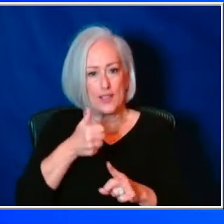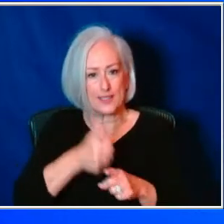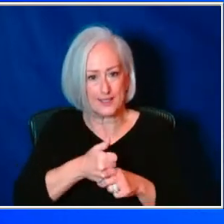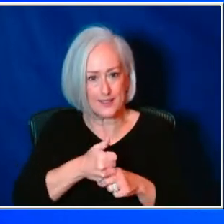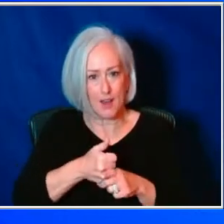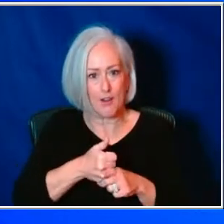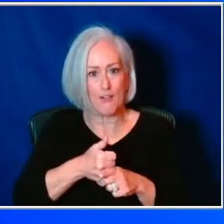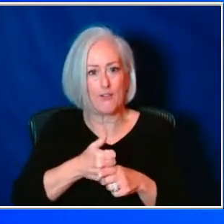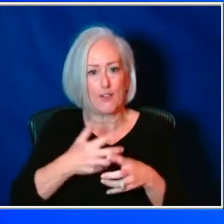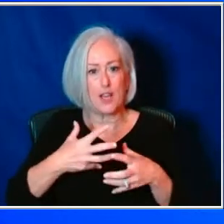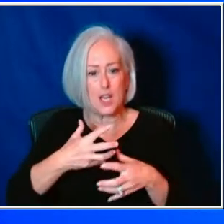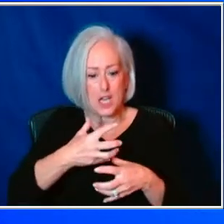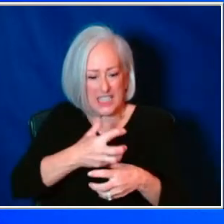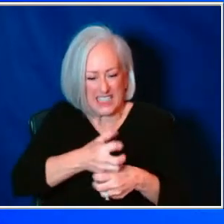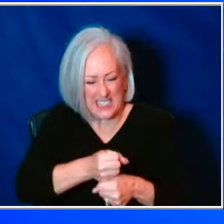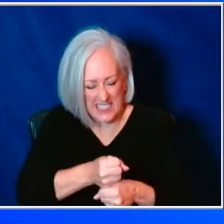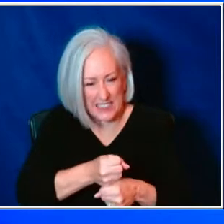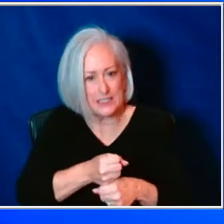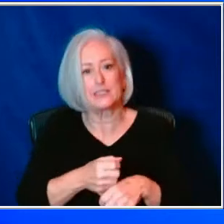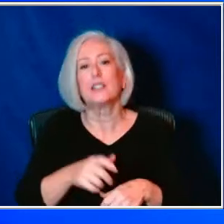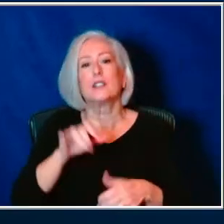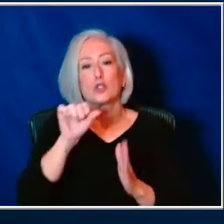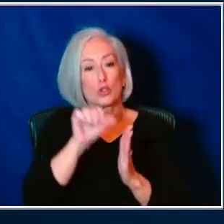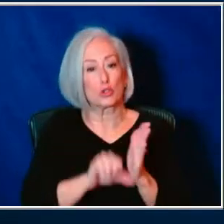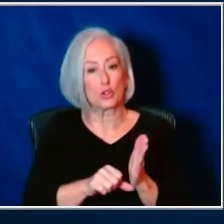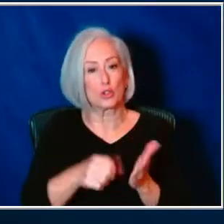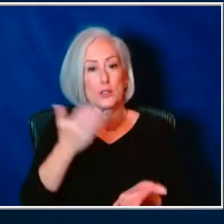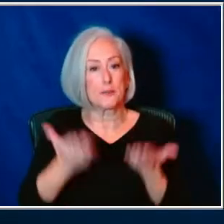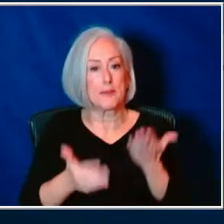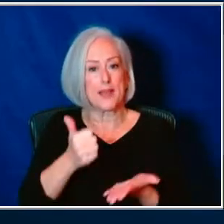doing surgery to take that pressure off can be beneficial.